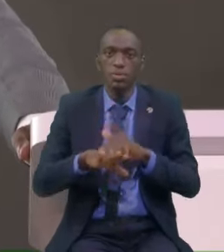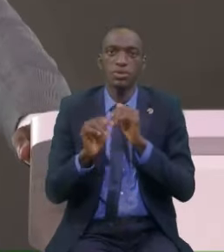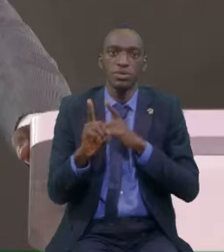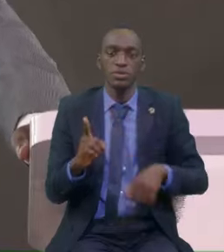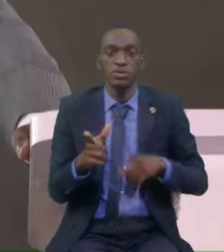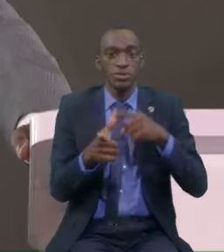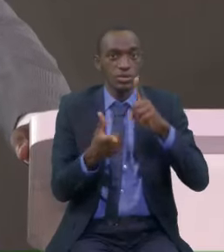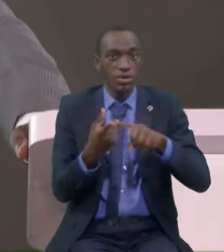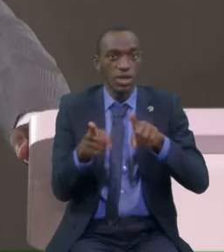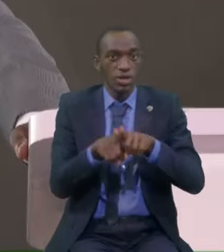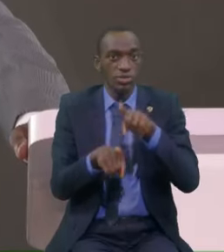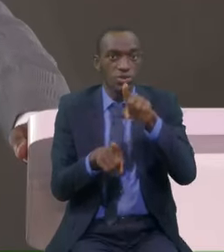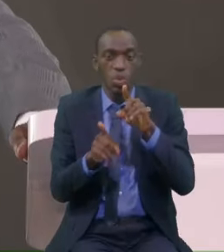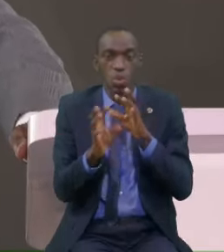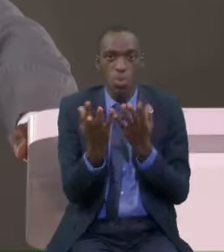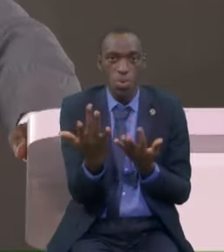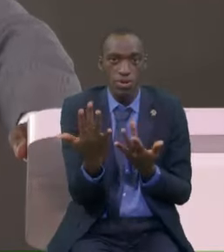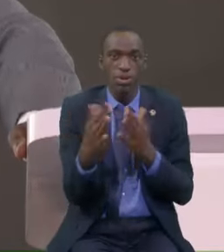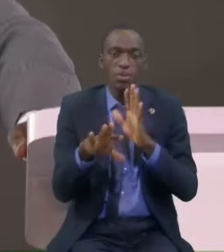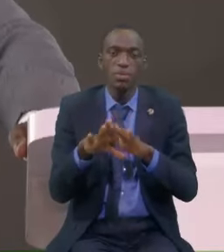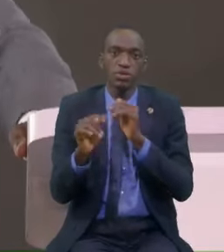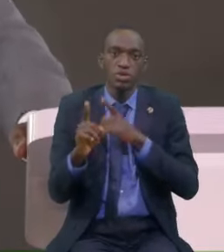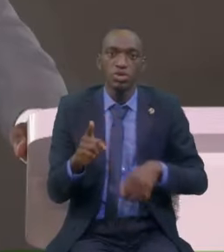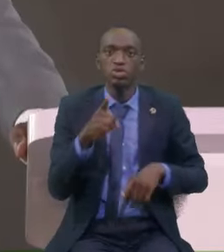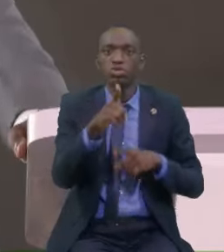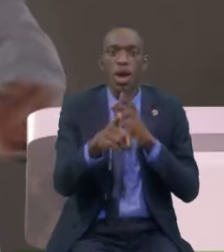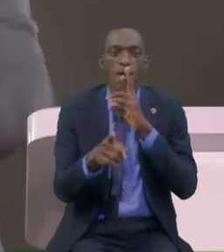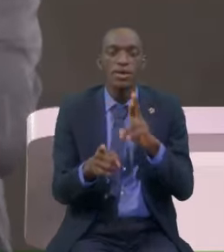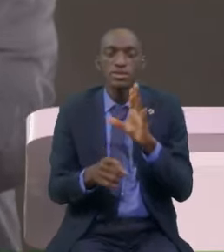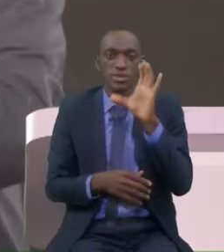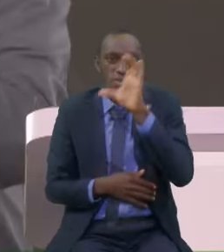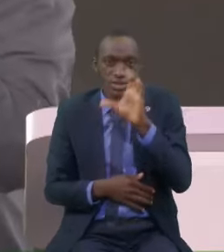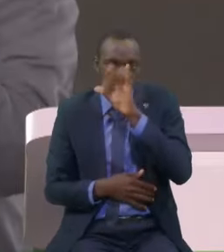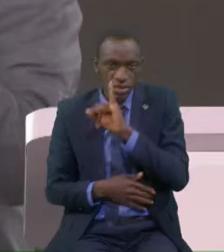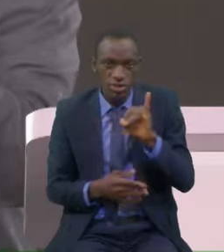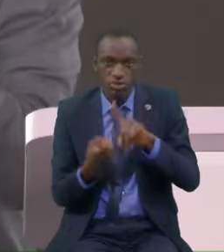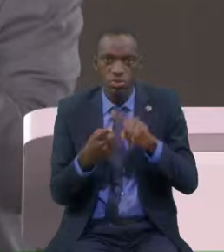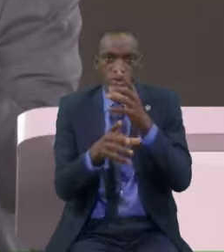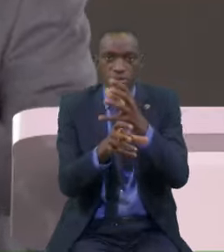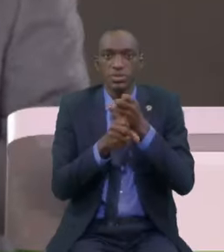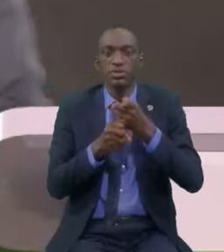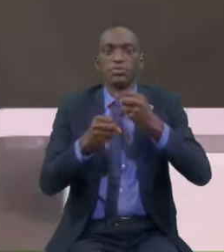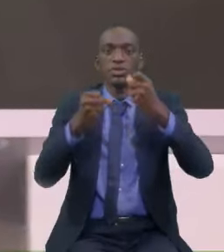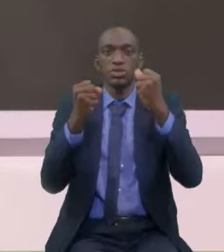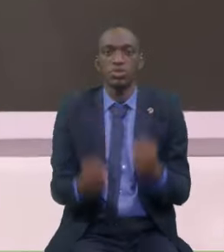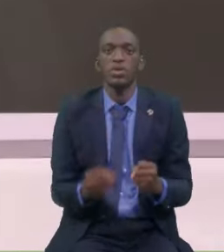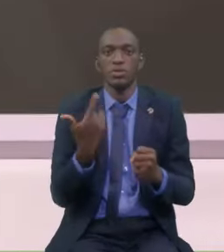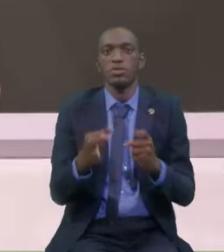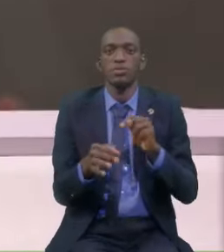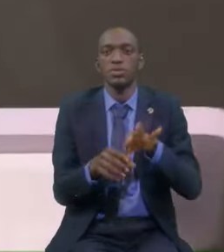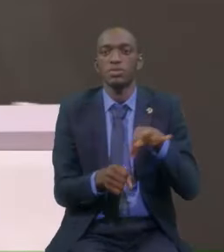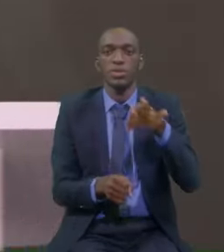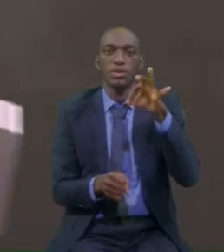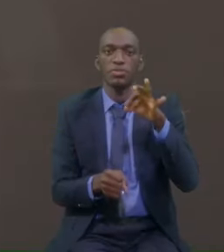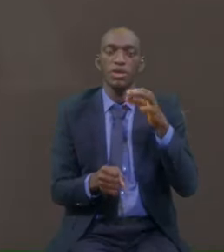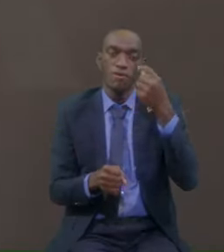Lord, you're seeking to receive the strength of the Spirit for